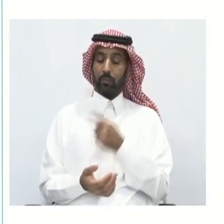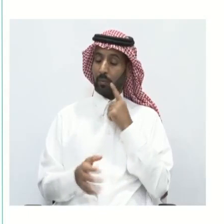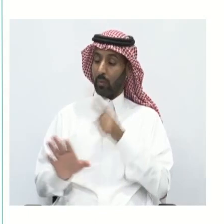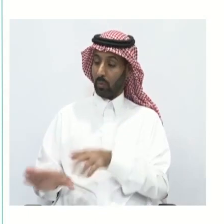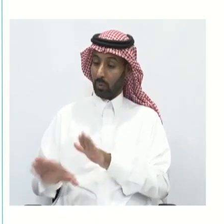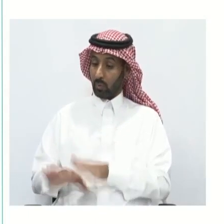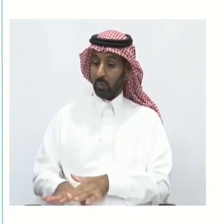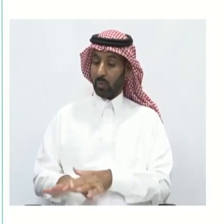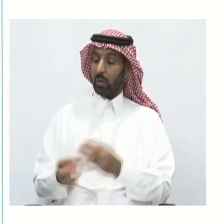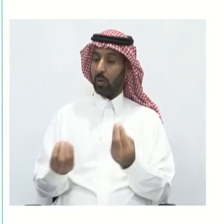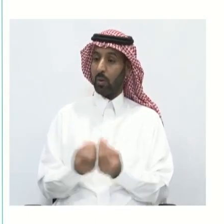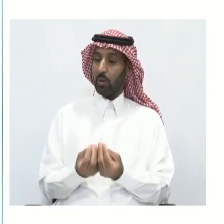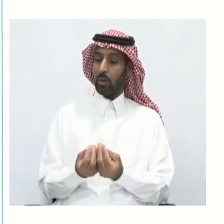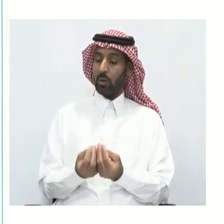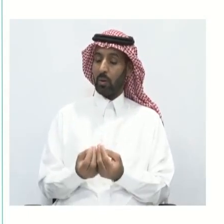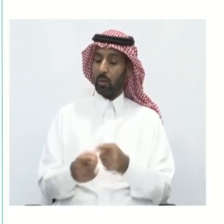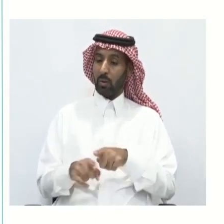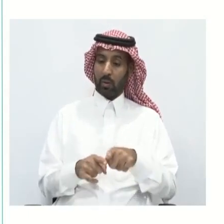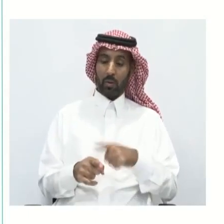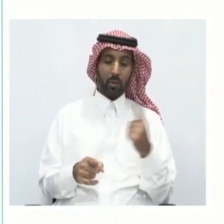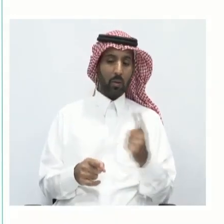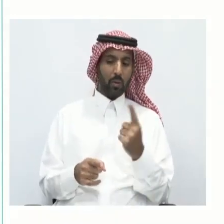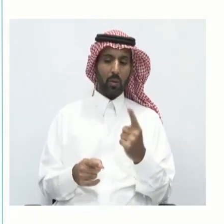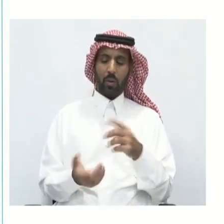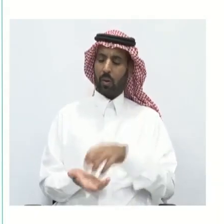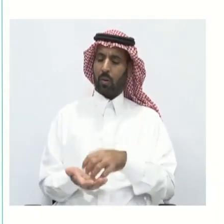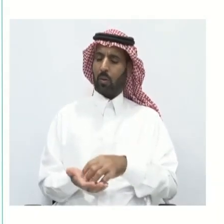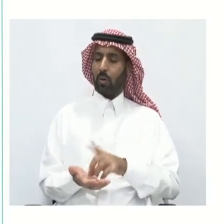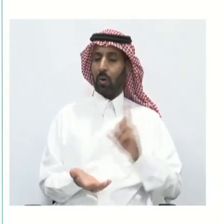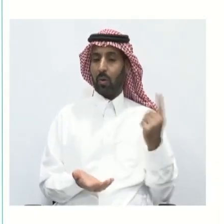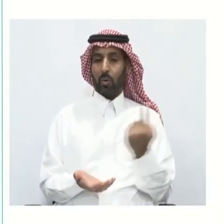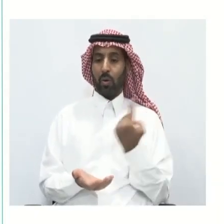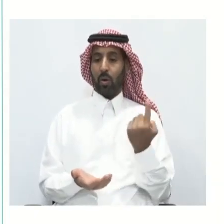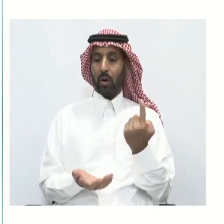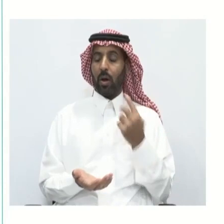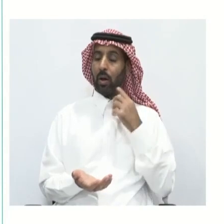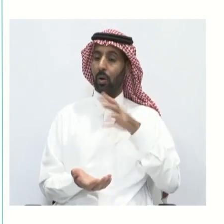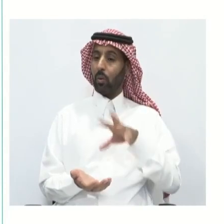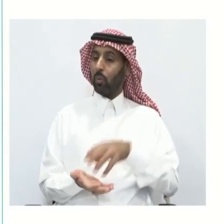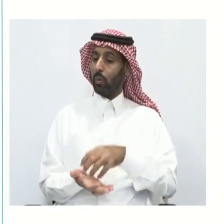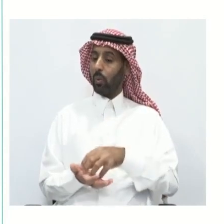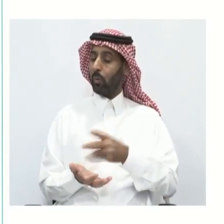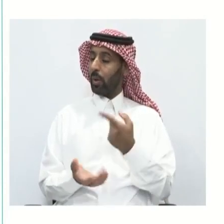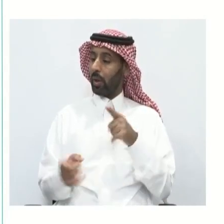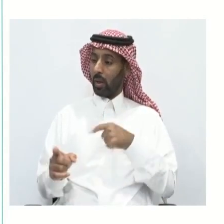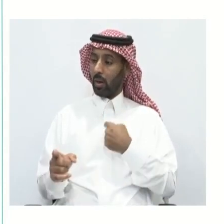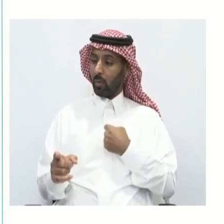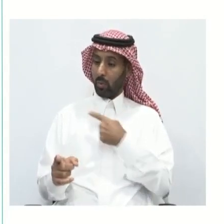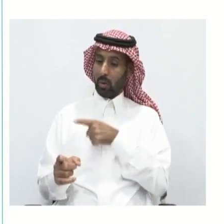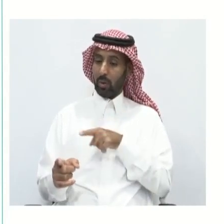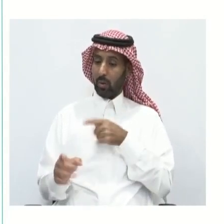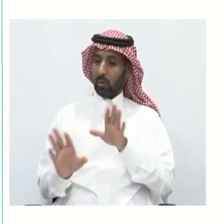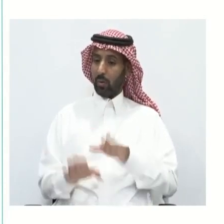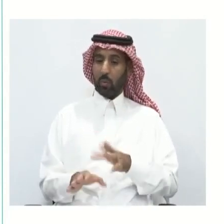stay? He's asking for a location maybe here. Very good. Where are we going to stay? Which one of these